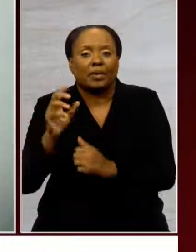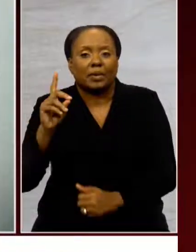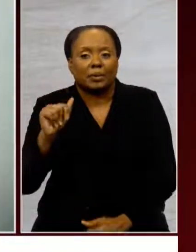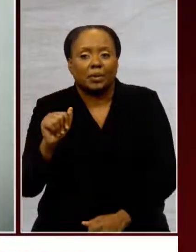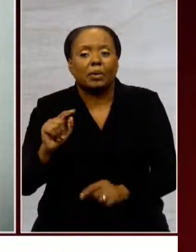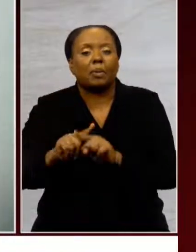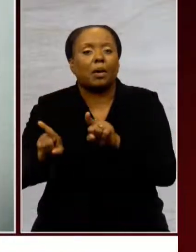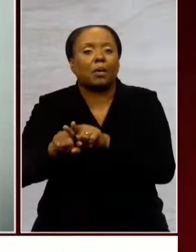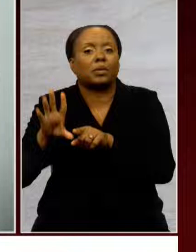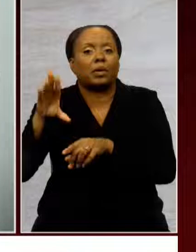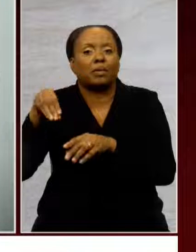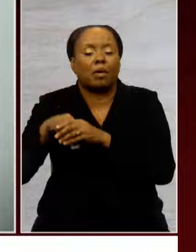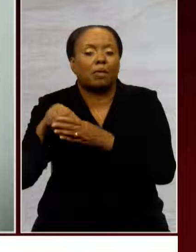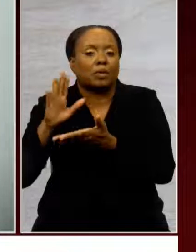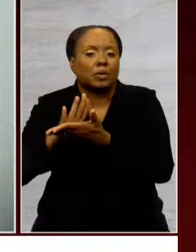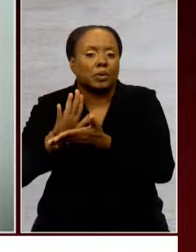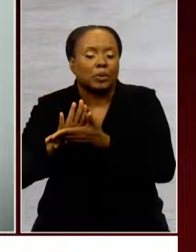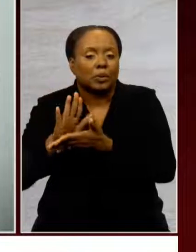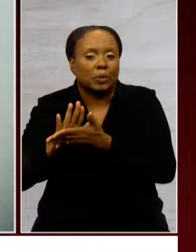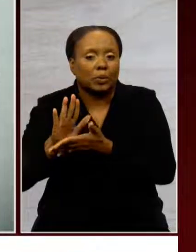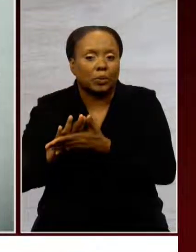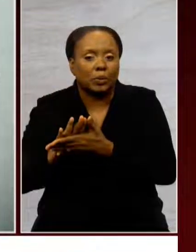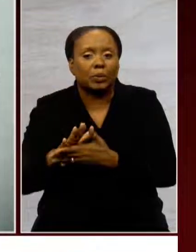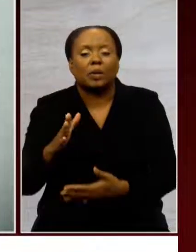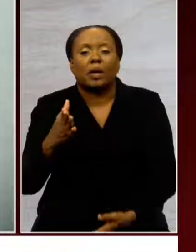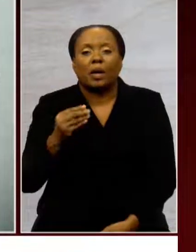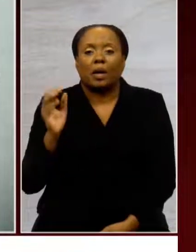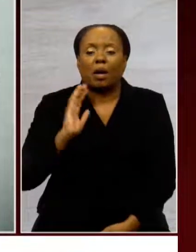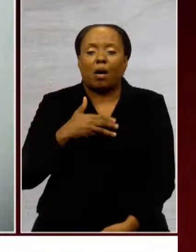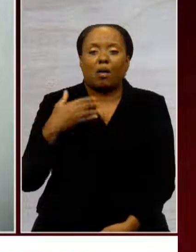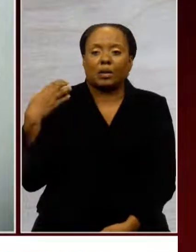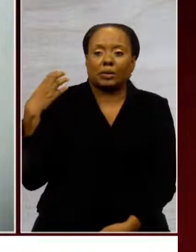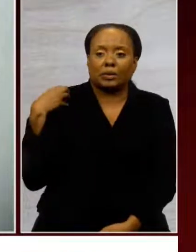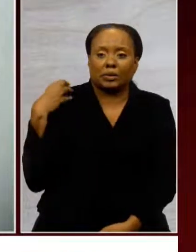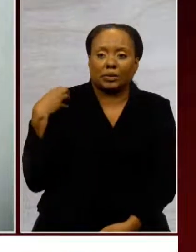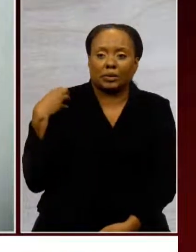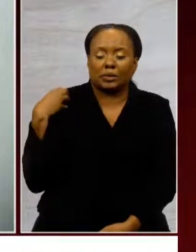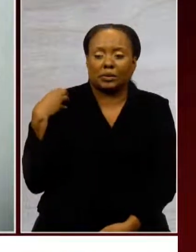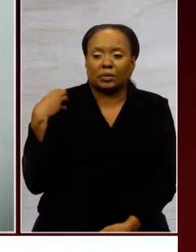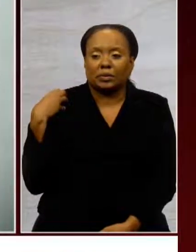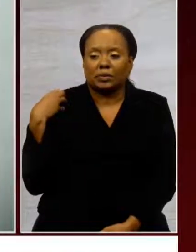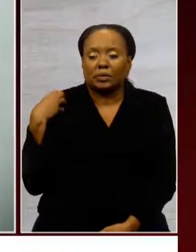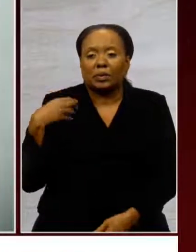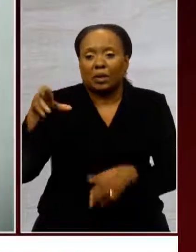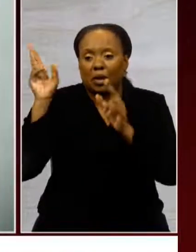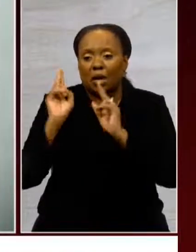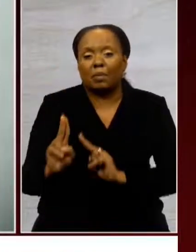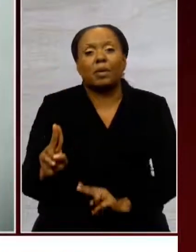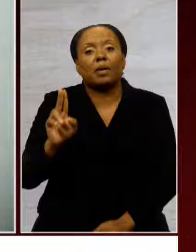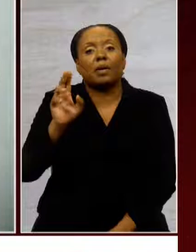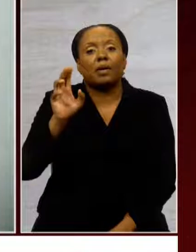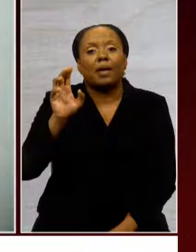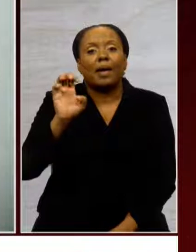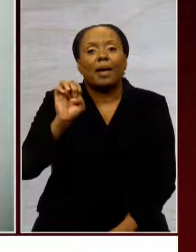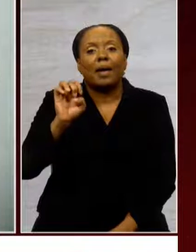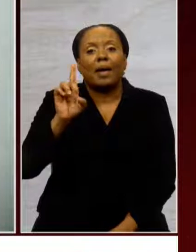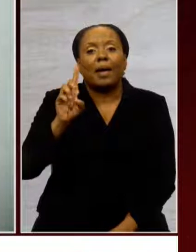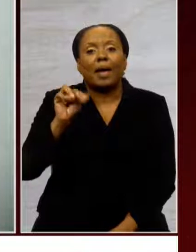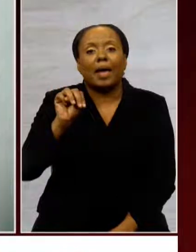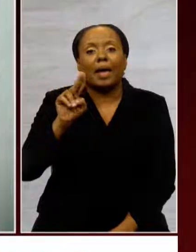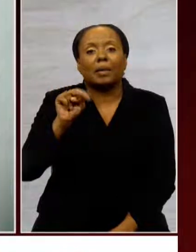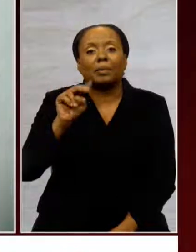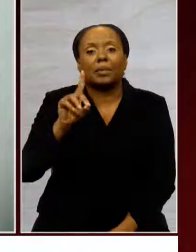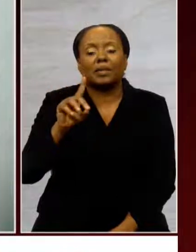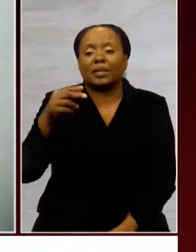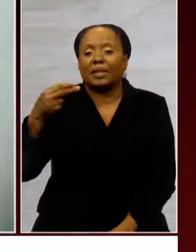in school administration. And the 8th, which is our chairman, the Honorable Edmund Hinkson MP, he